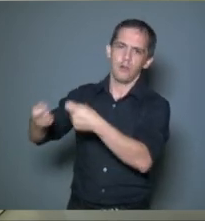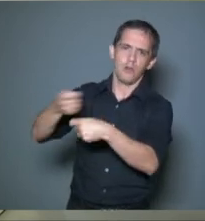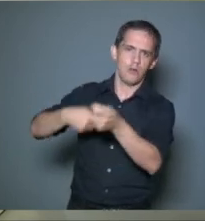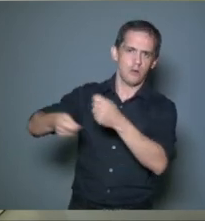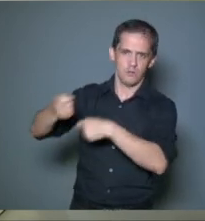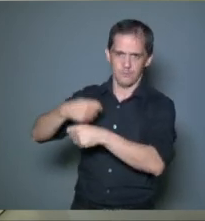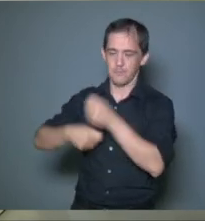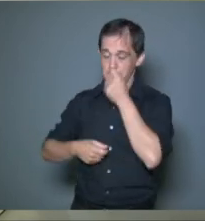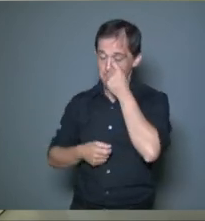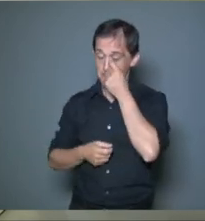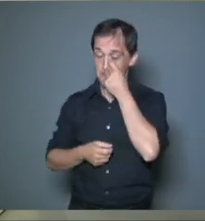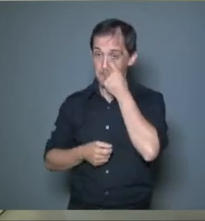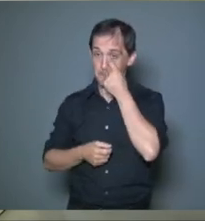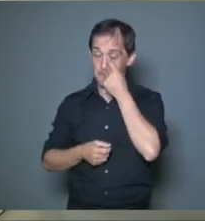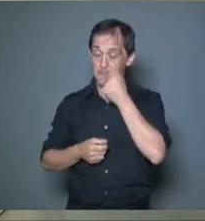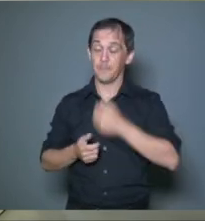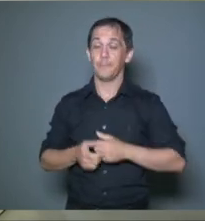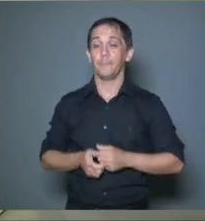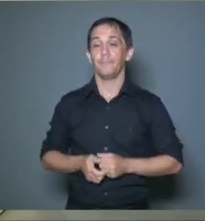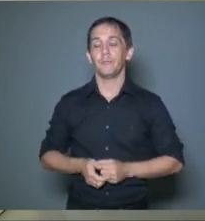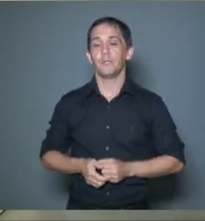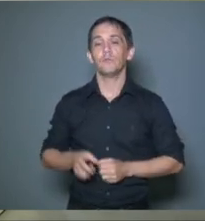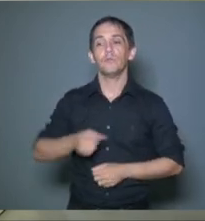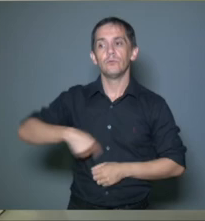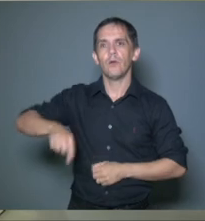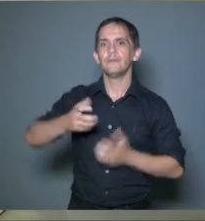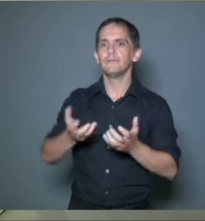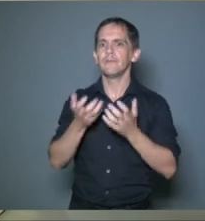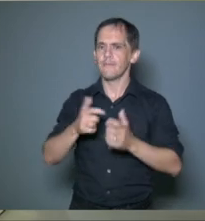Outside the farm gates, the market is more organized and more